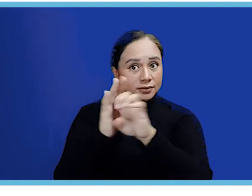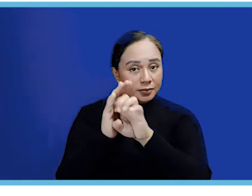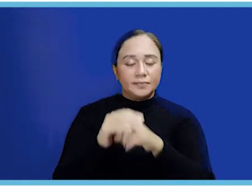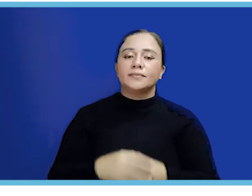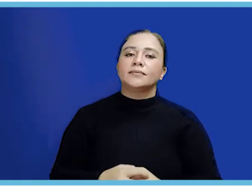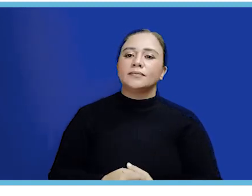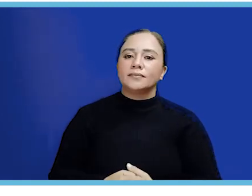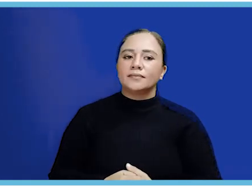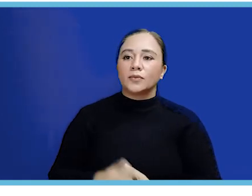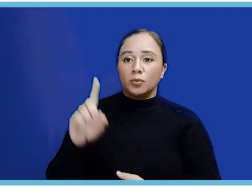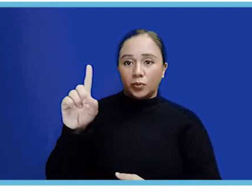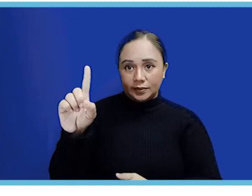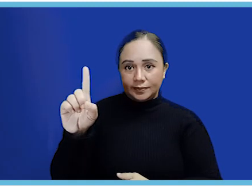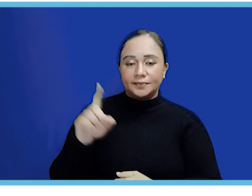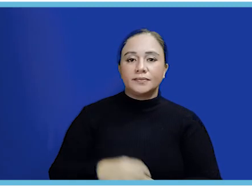Examples.